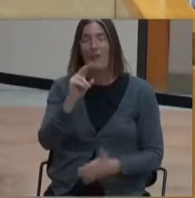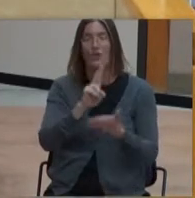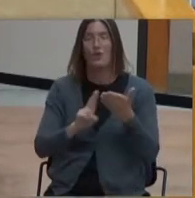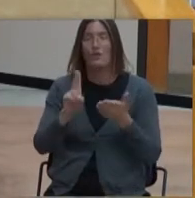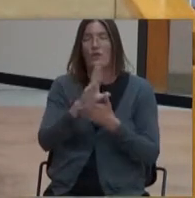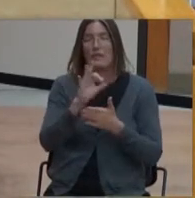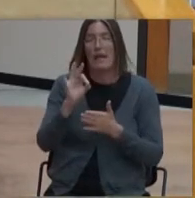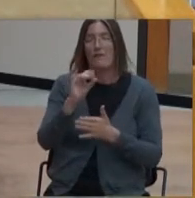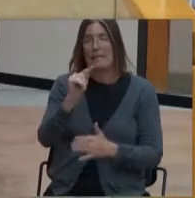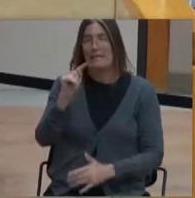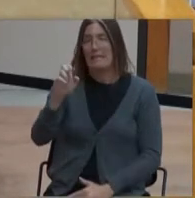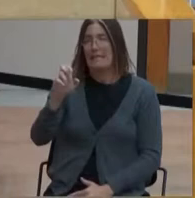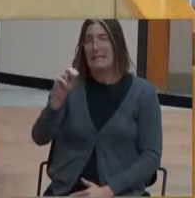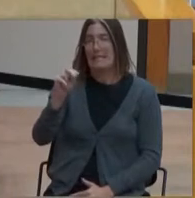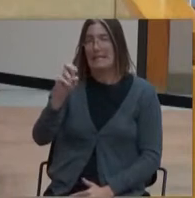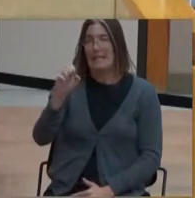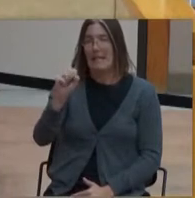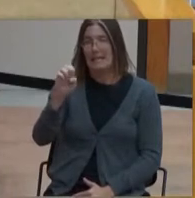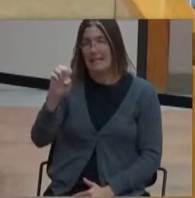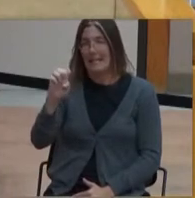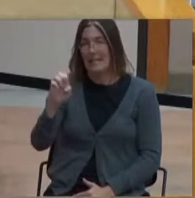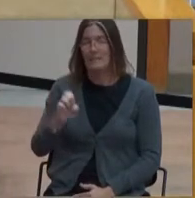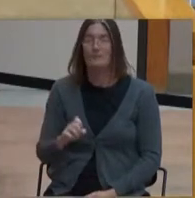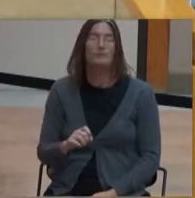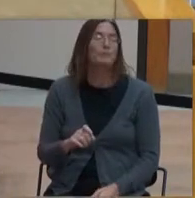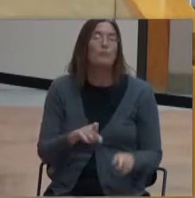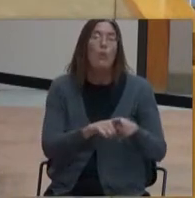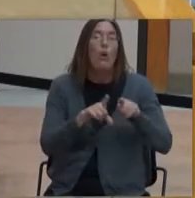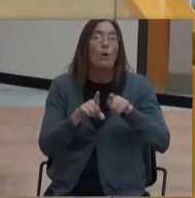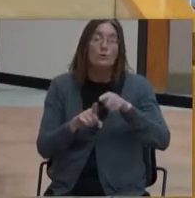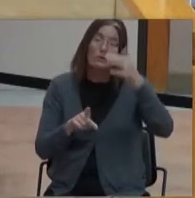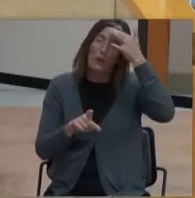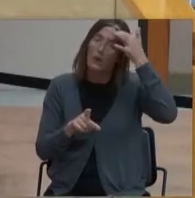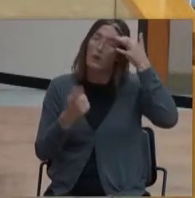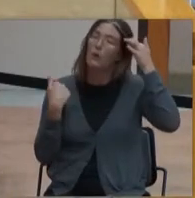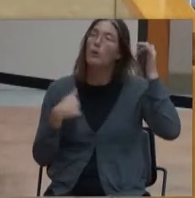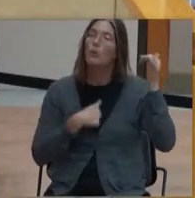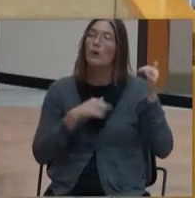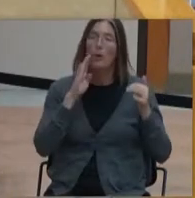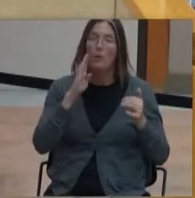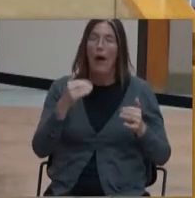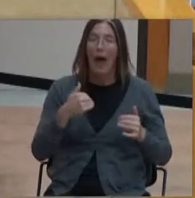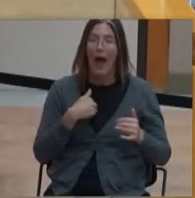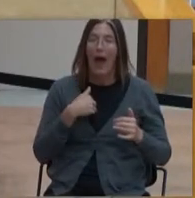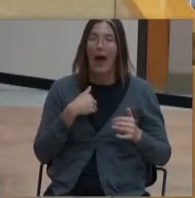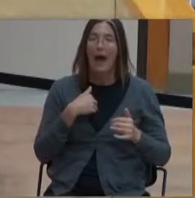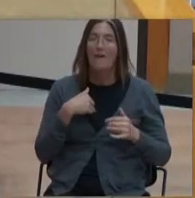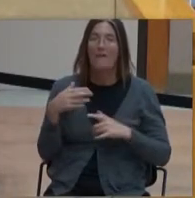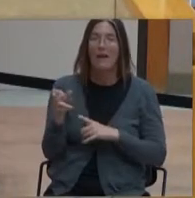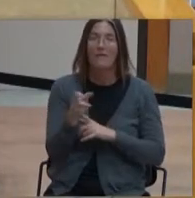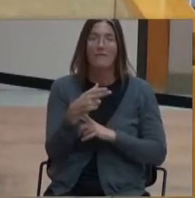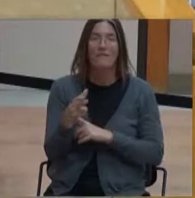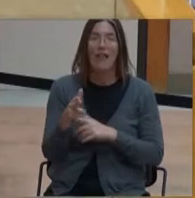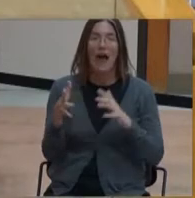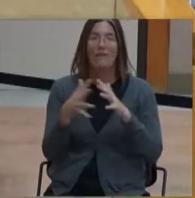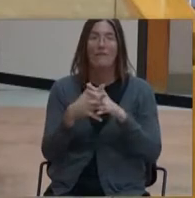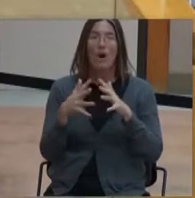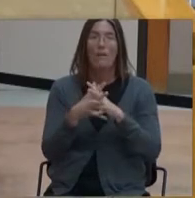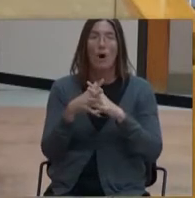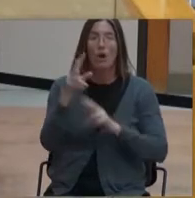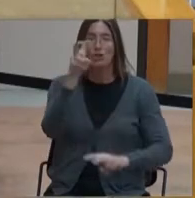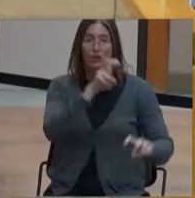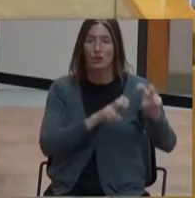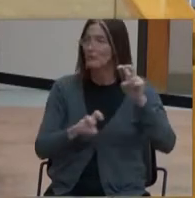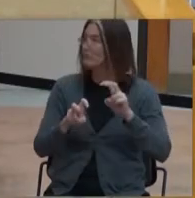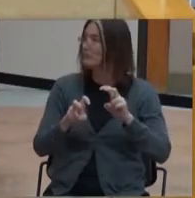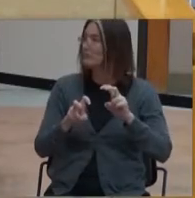To also mention, we will be having our intramural sports flag football tournament on November 2nd in our game, in a flag